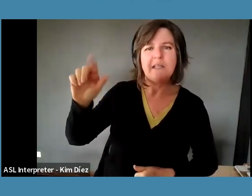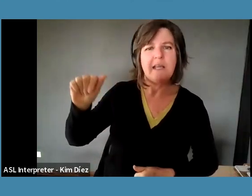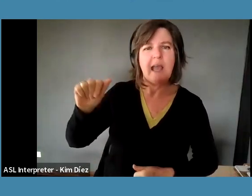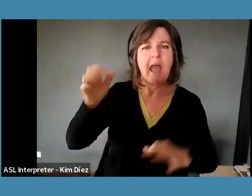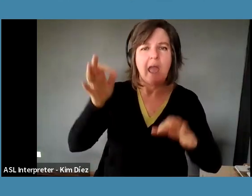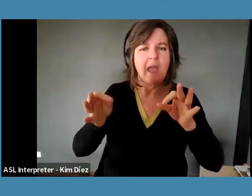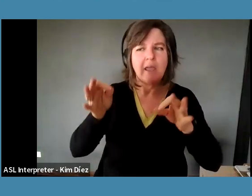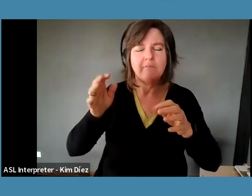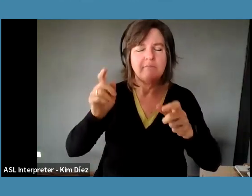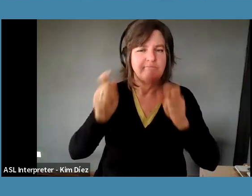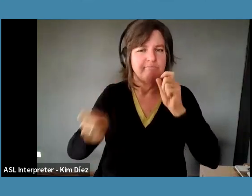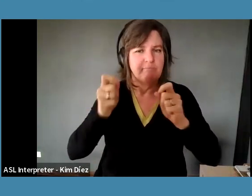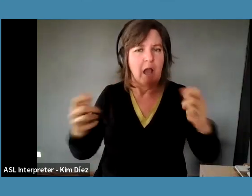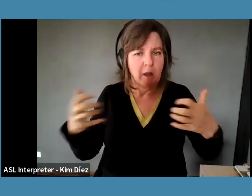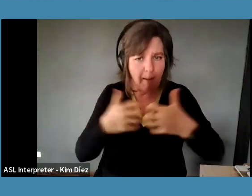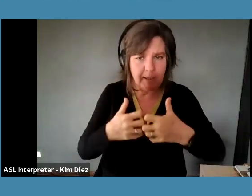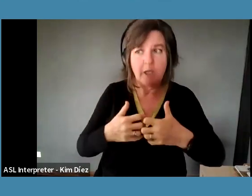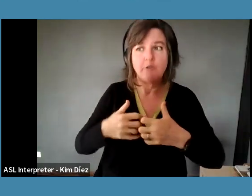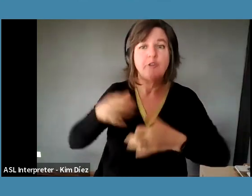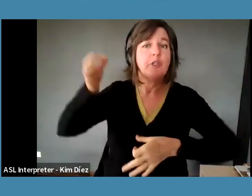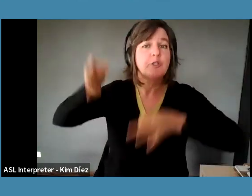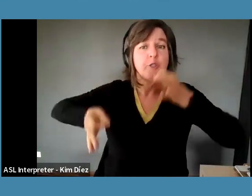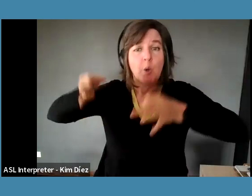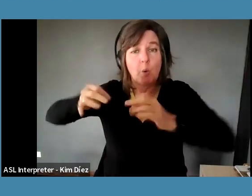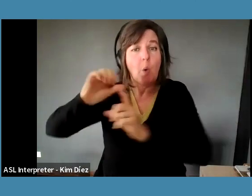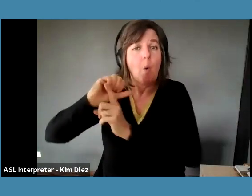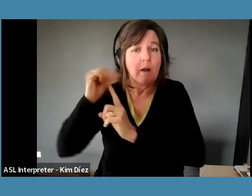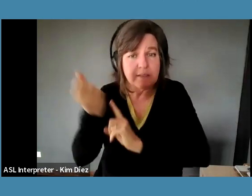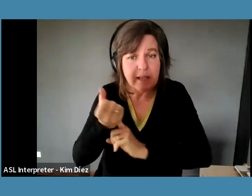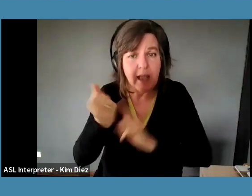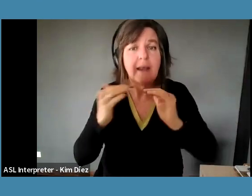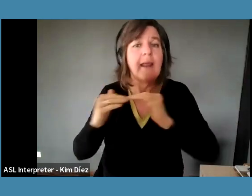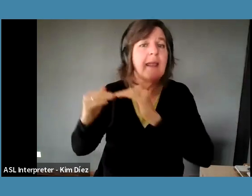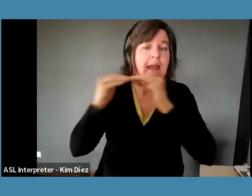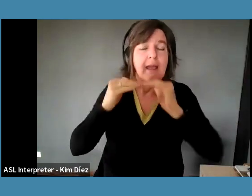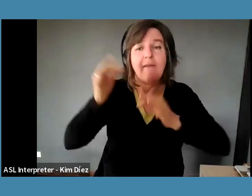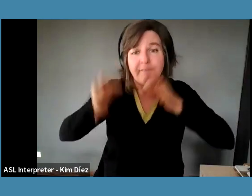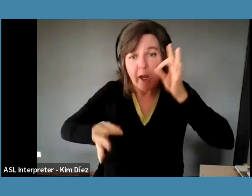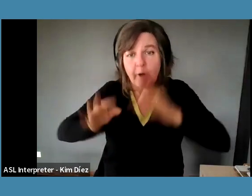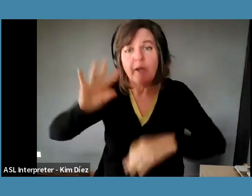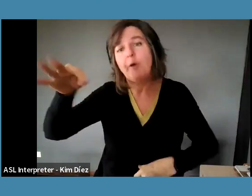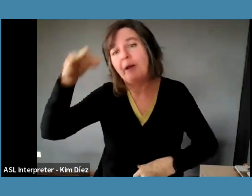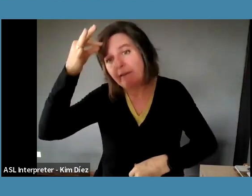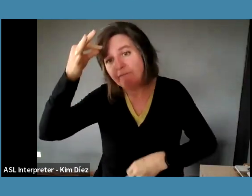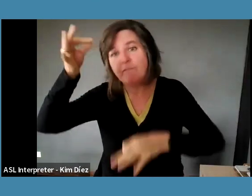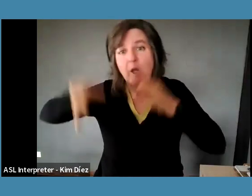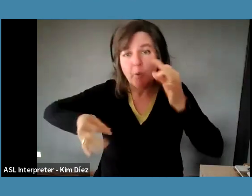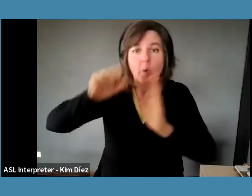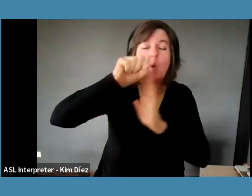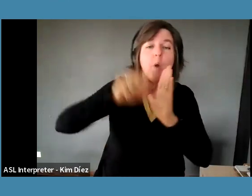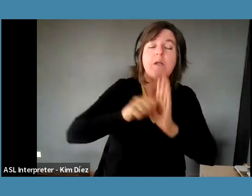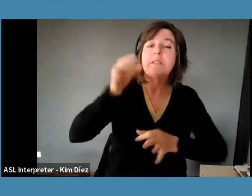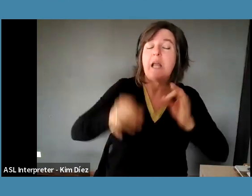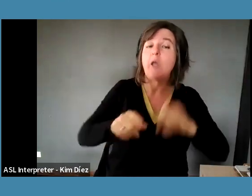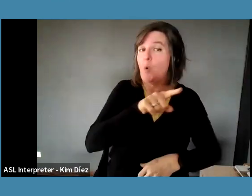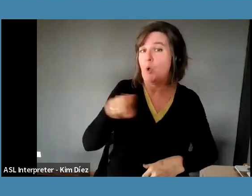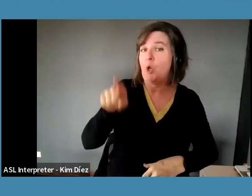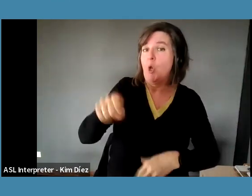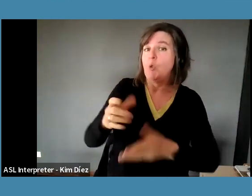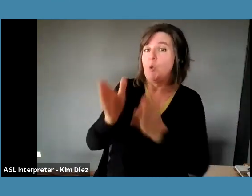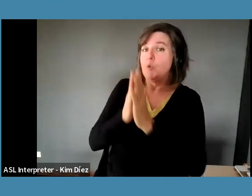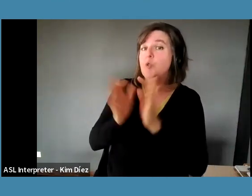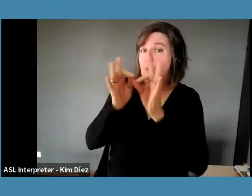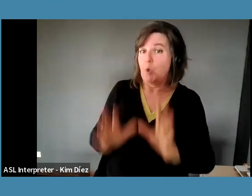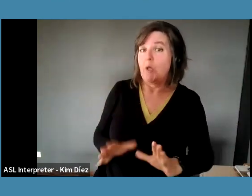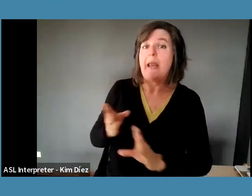in court settings, fair hearing, or state court, federal court. So you should have requested them ahead of time. If you show